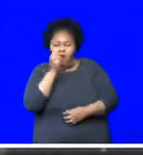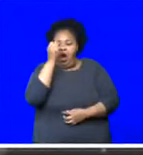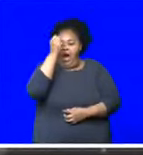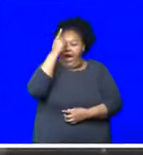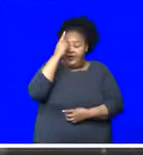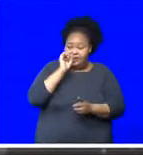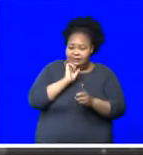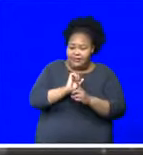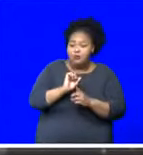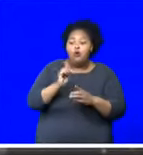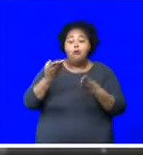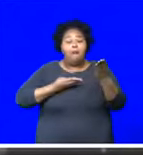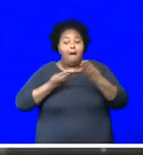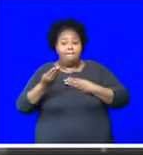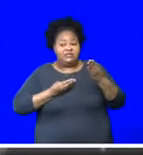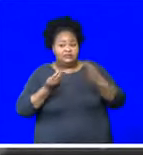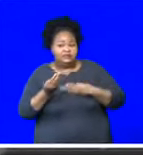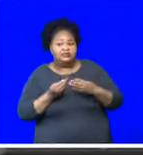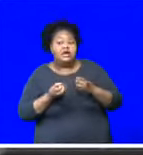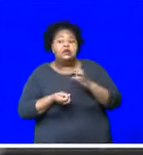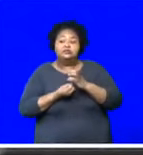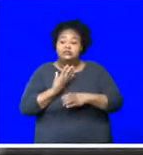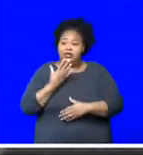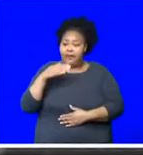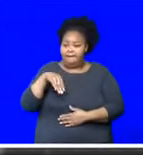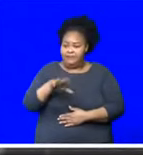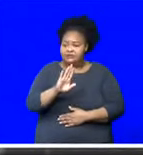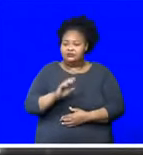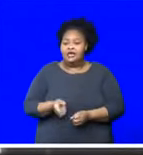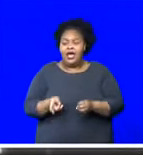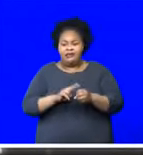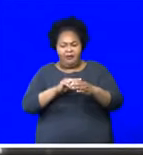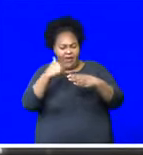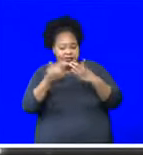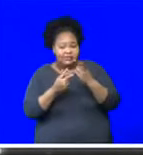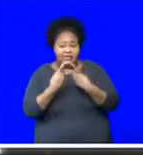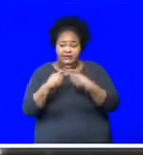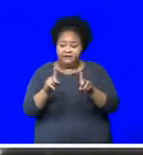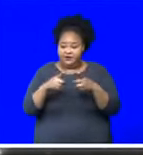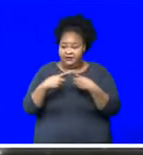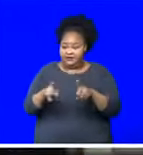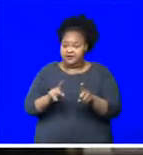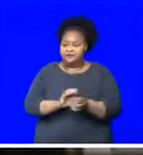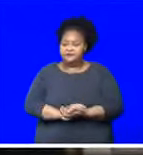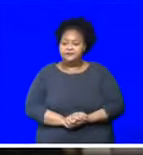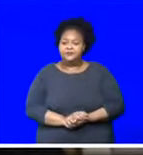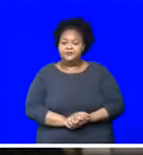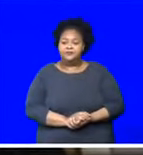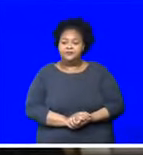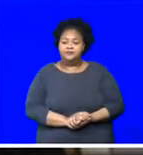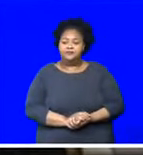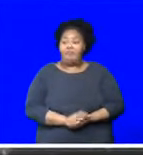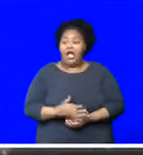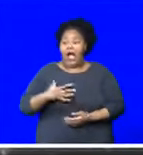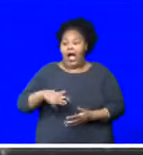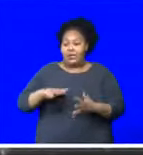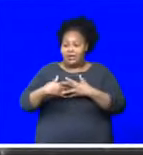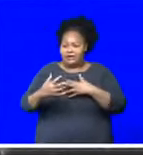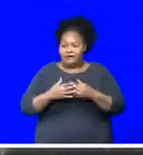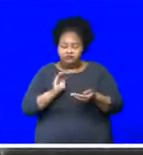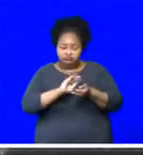and technologies, industrial design methods and etc. Some of these creations are visible to the naked eye,